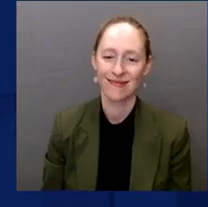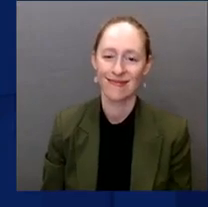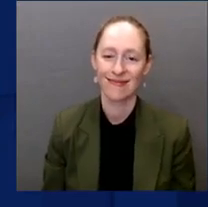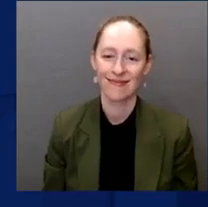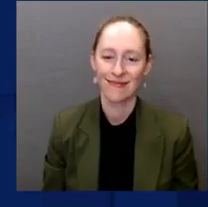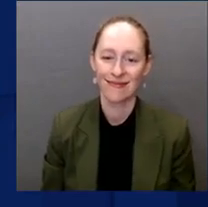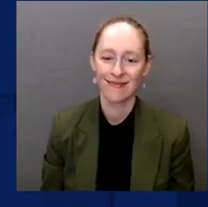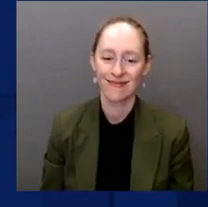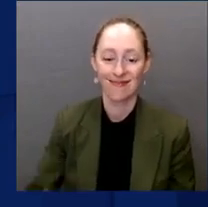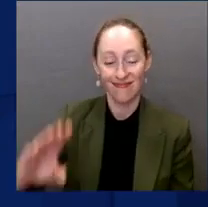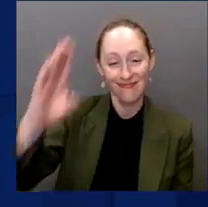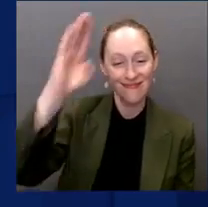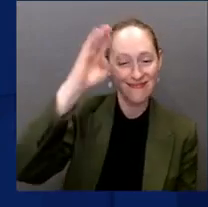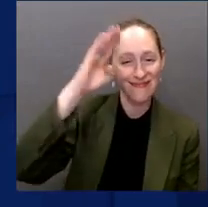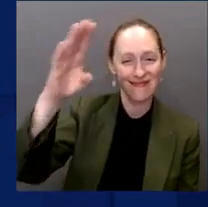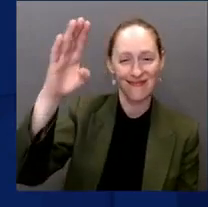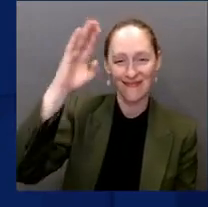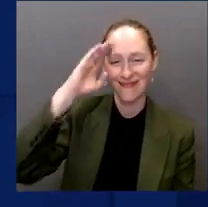Don't jump.